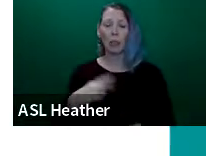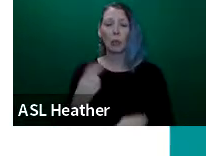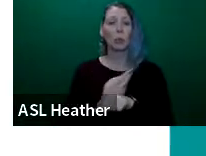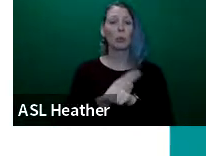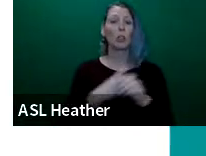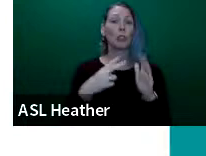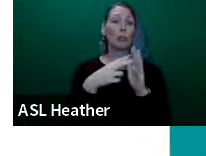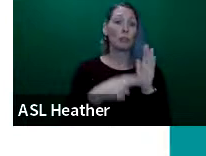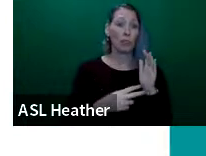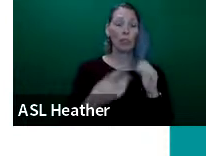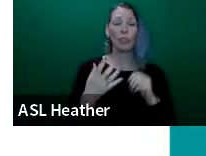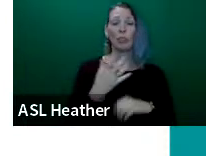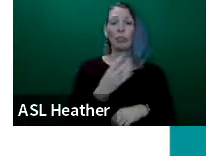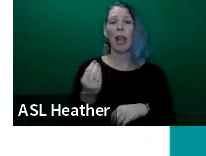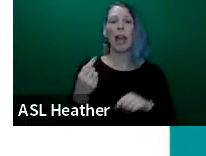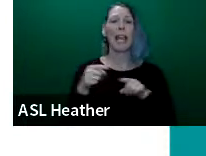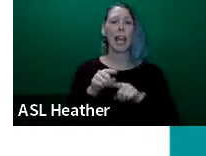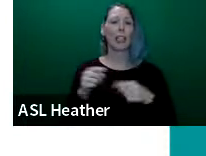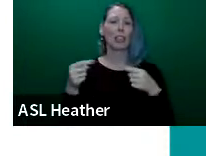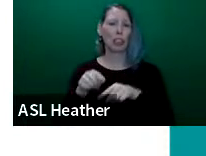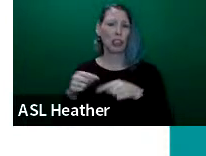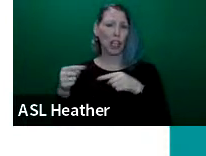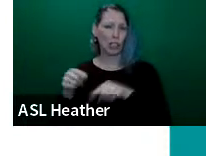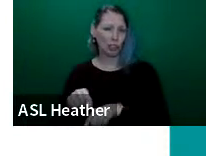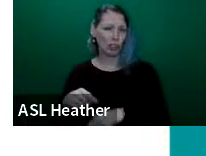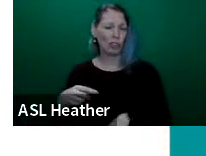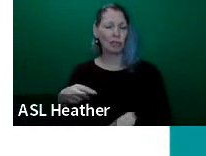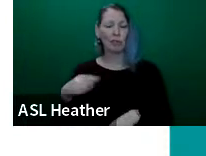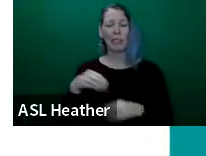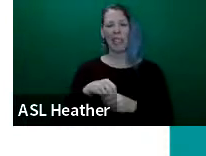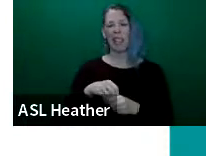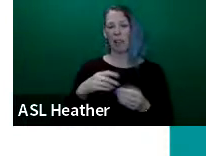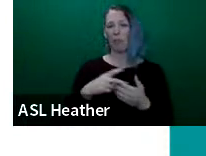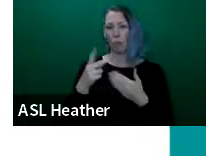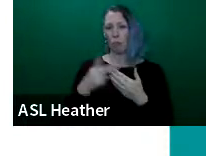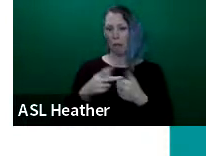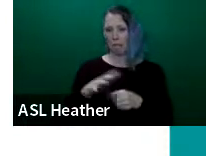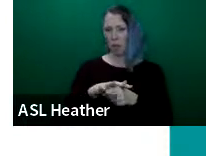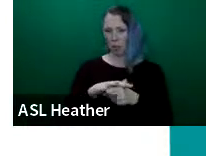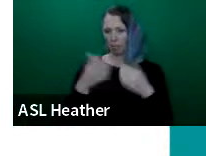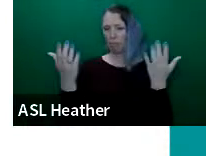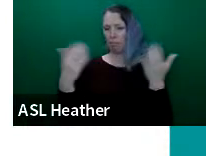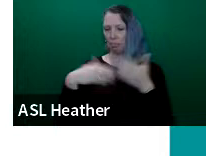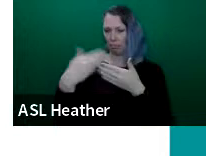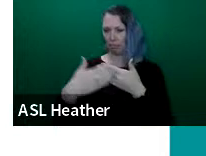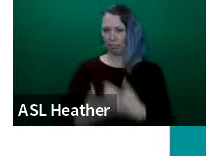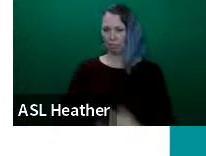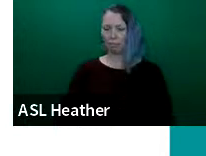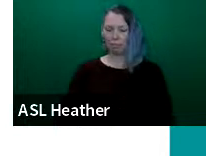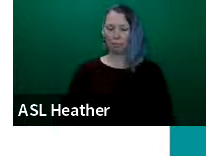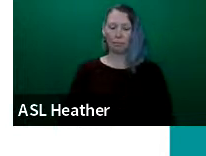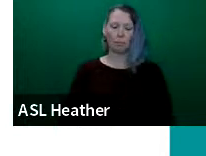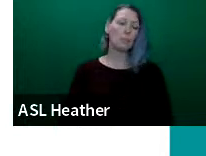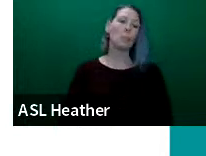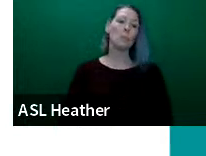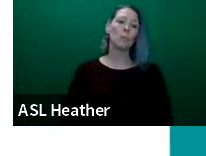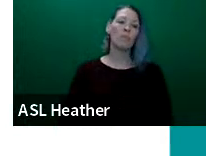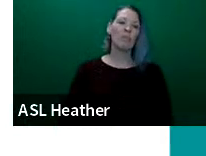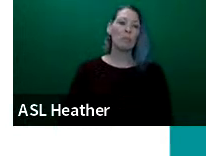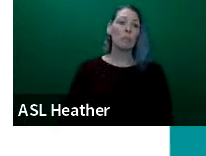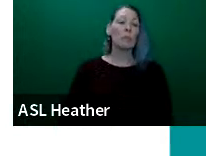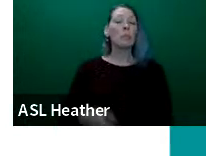well as kind of the interchanges just in our program area. Next slide, please.